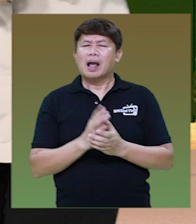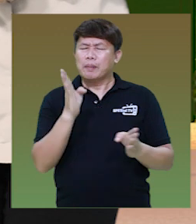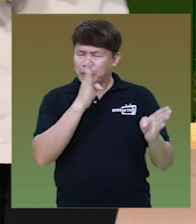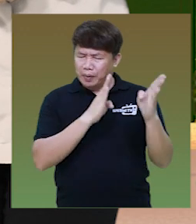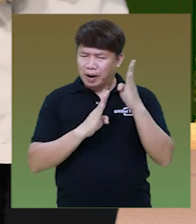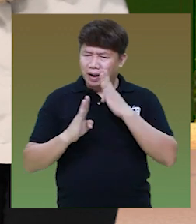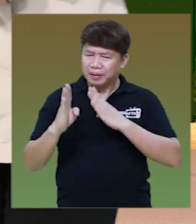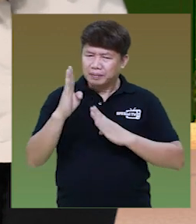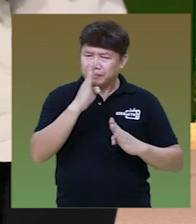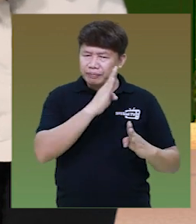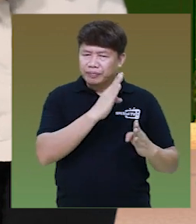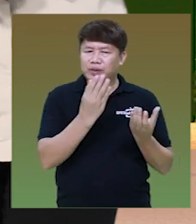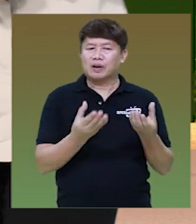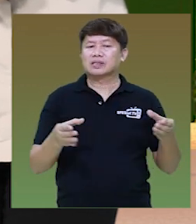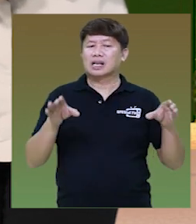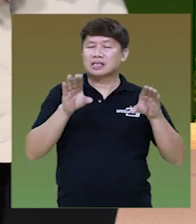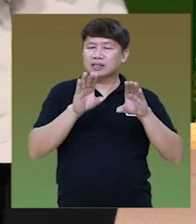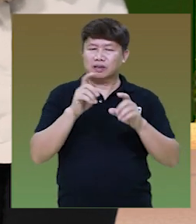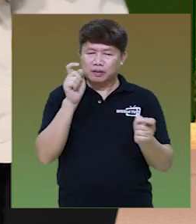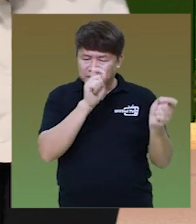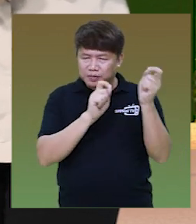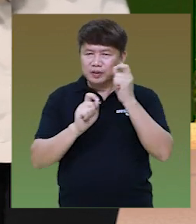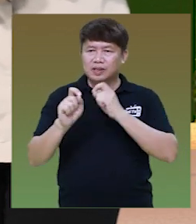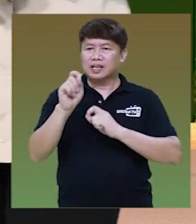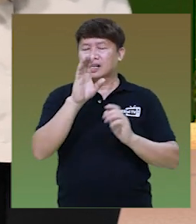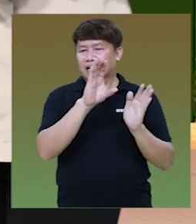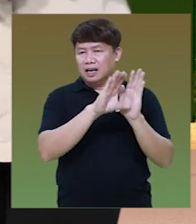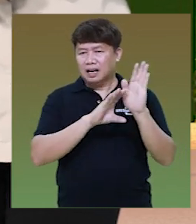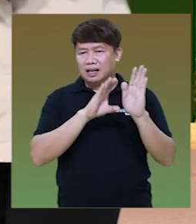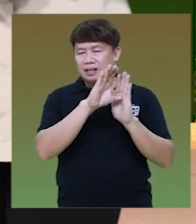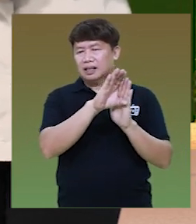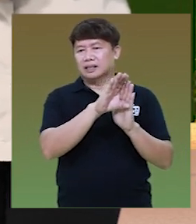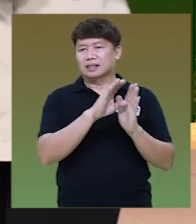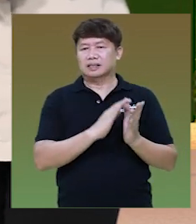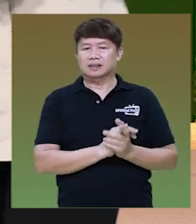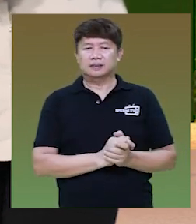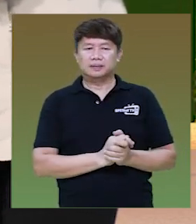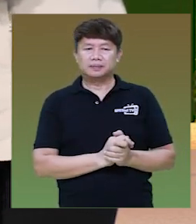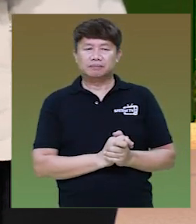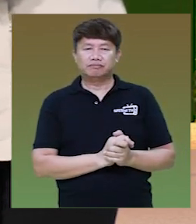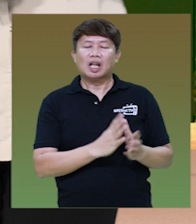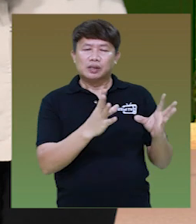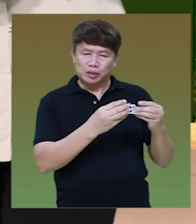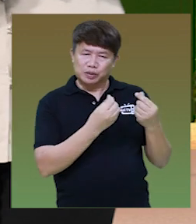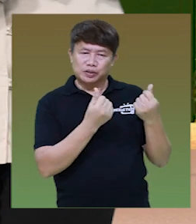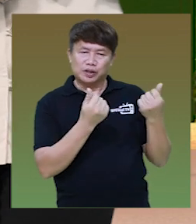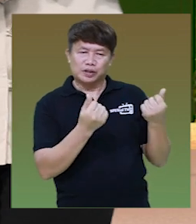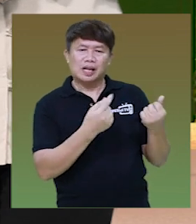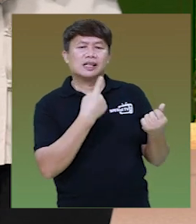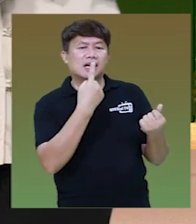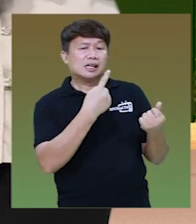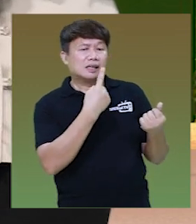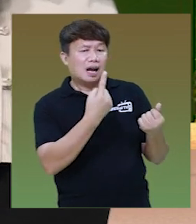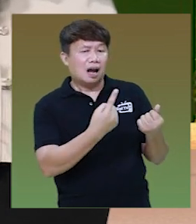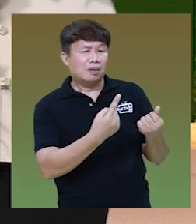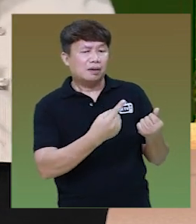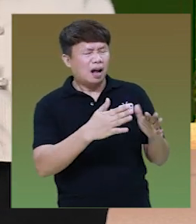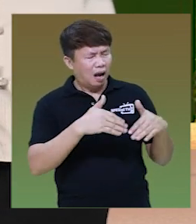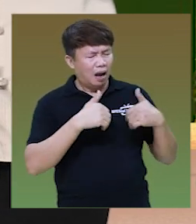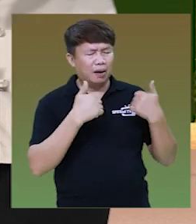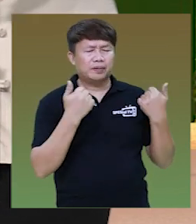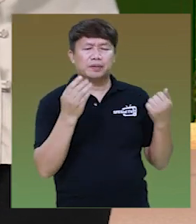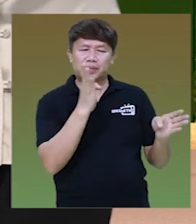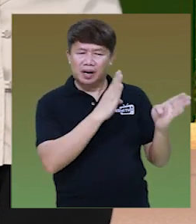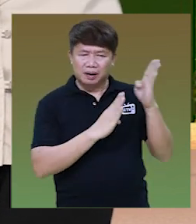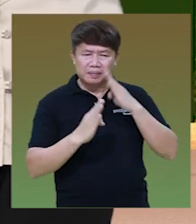The problem is something that causes trouble for the characters. The solution tells how